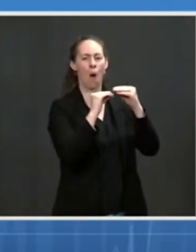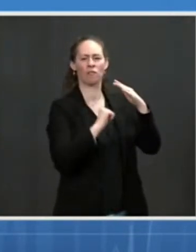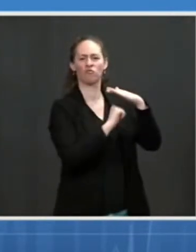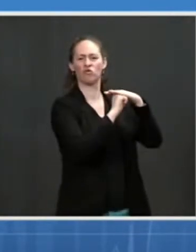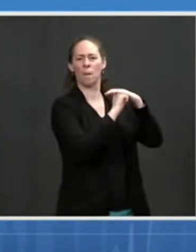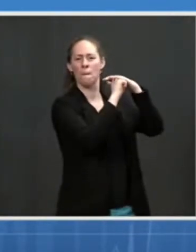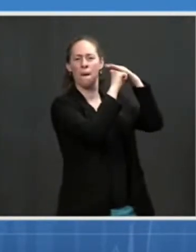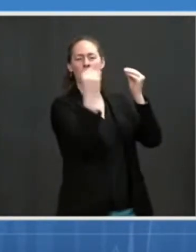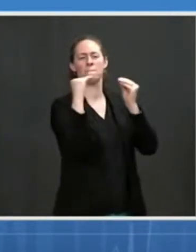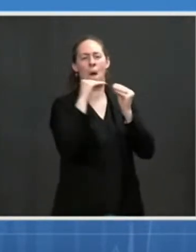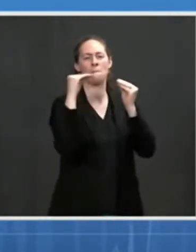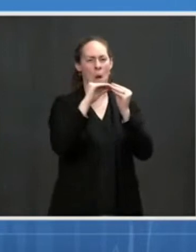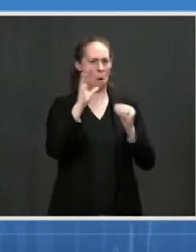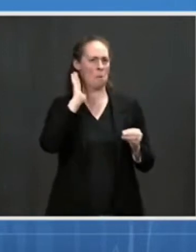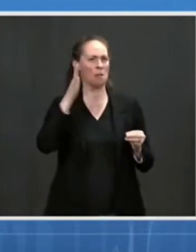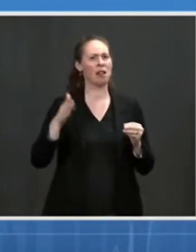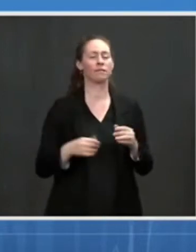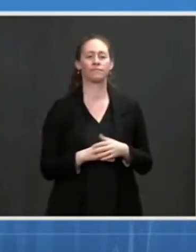Next question.